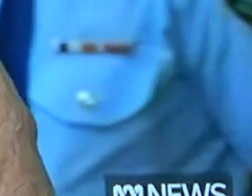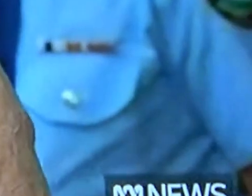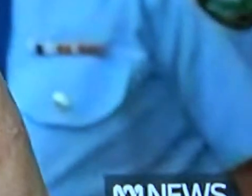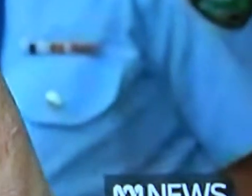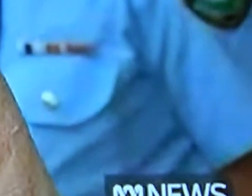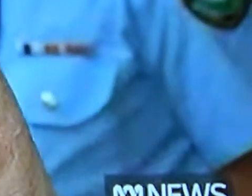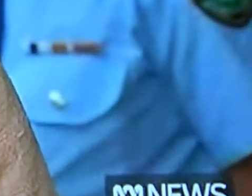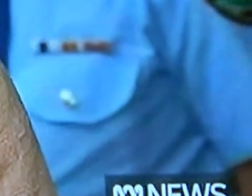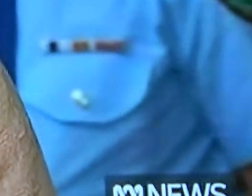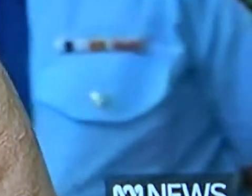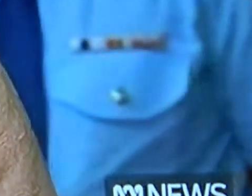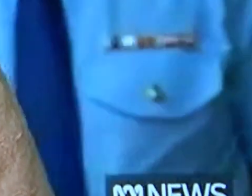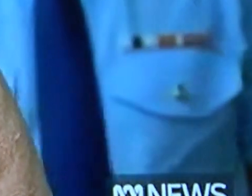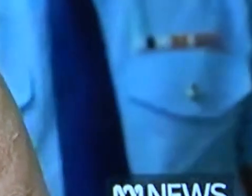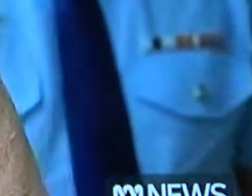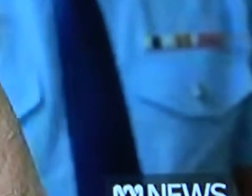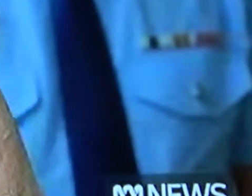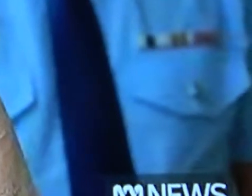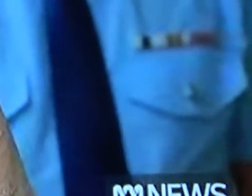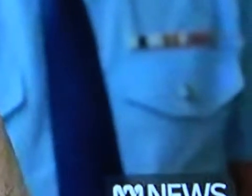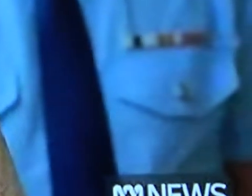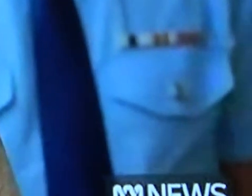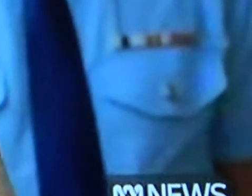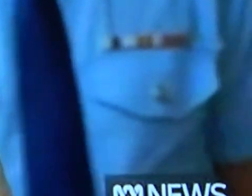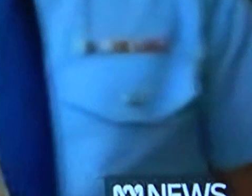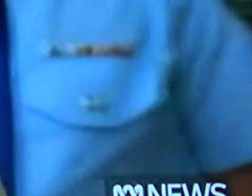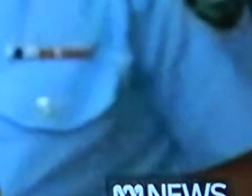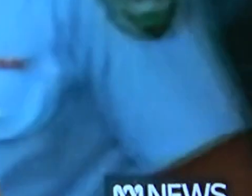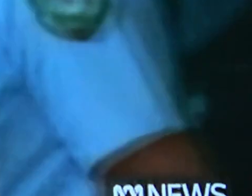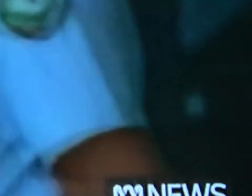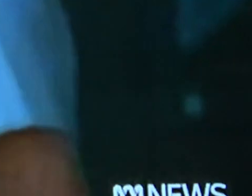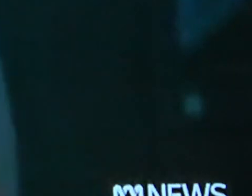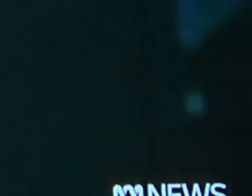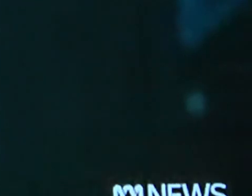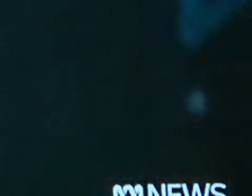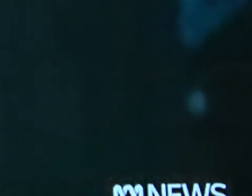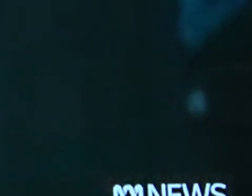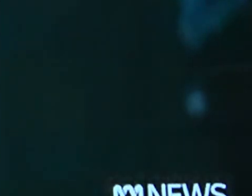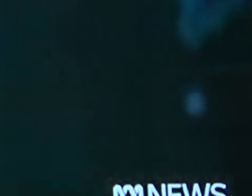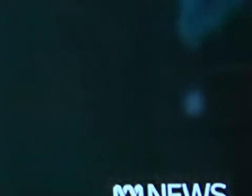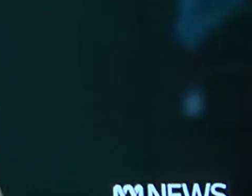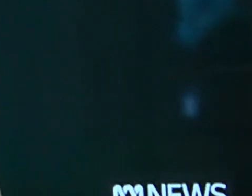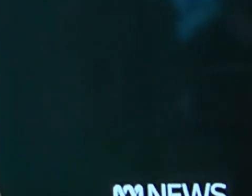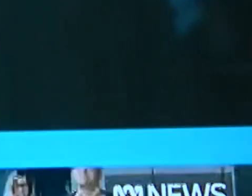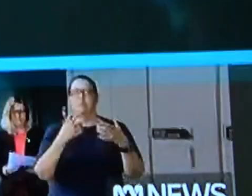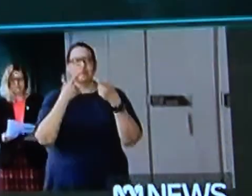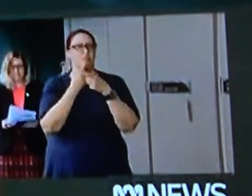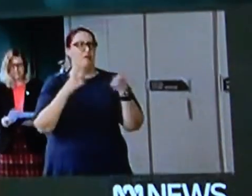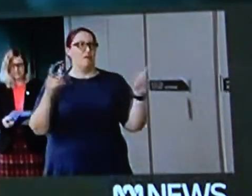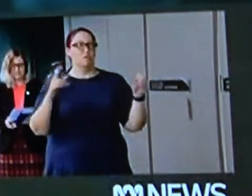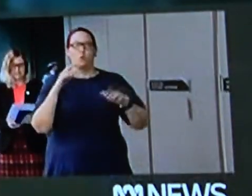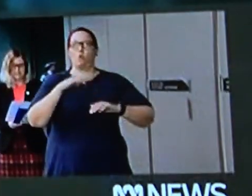Good morning, everybody. As you heard yesterday from the Prime Minister, the National Cabinet made some important decisions about